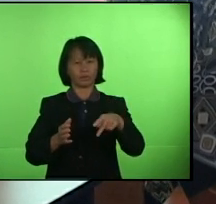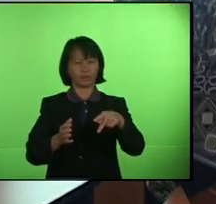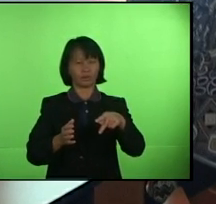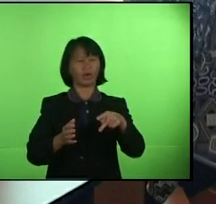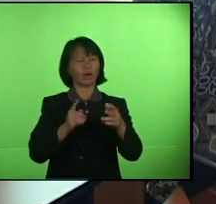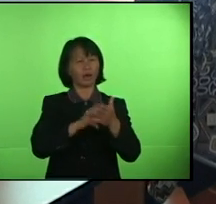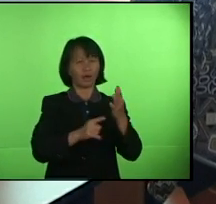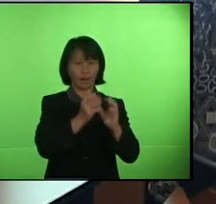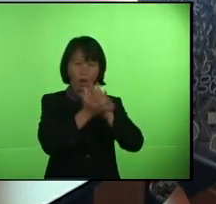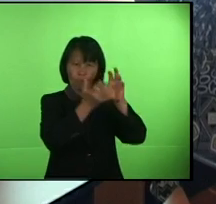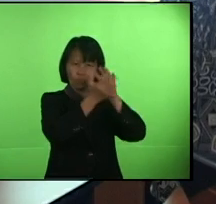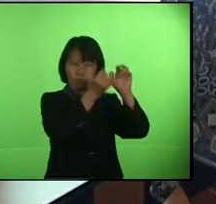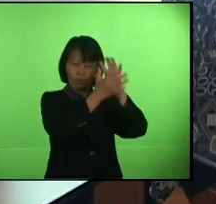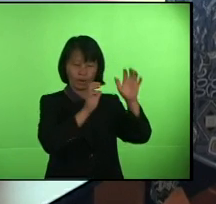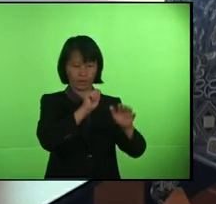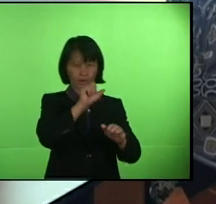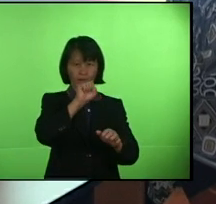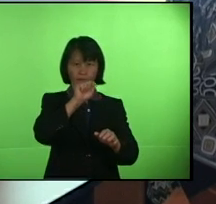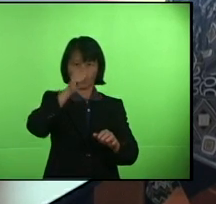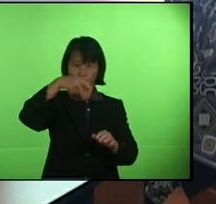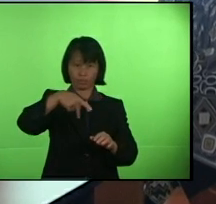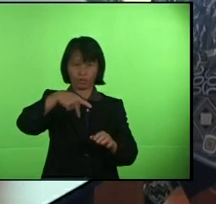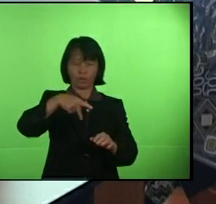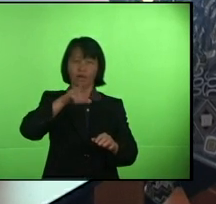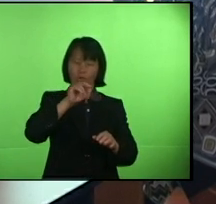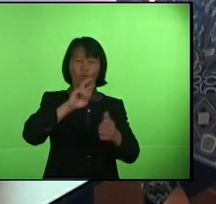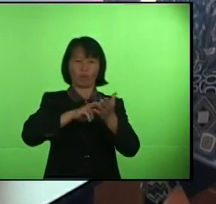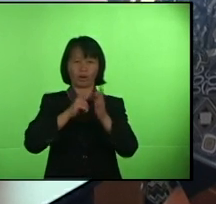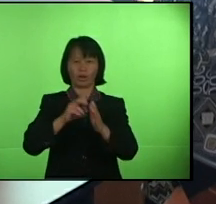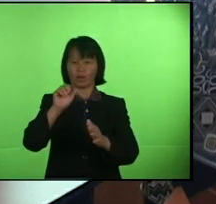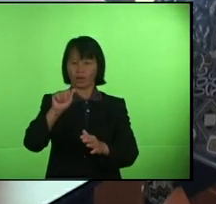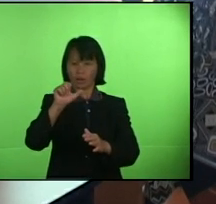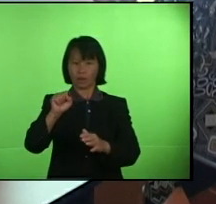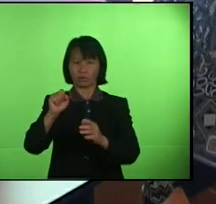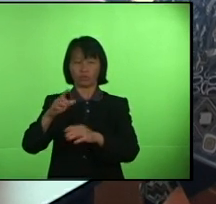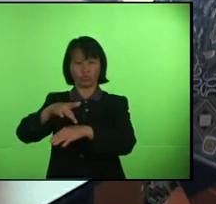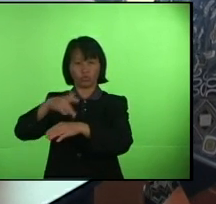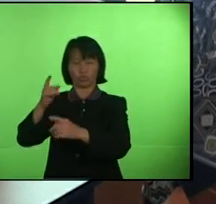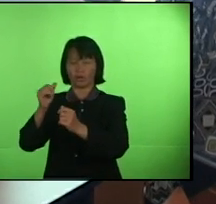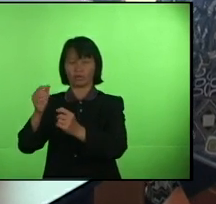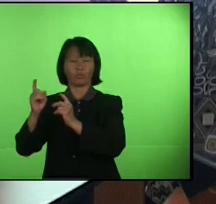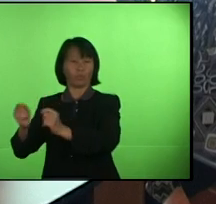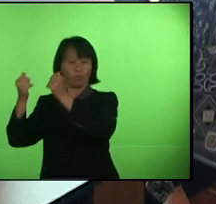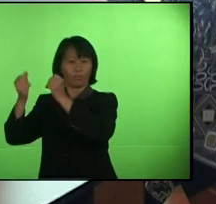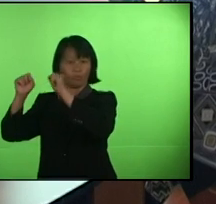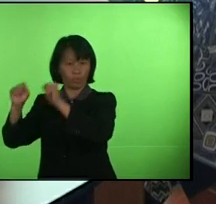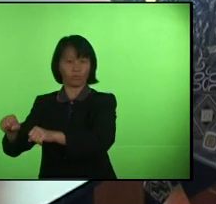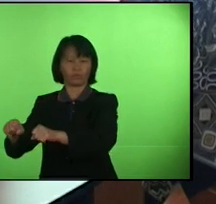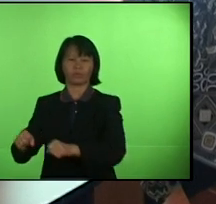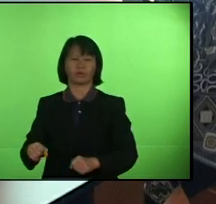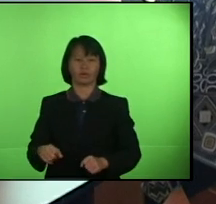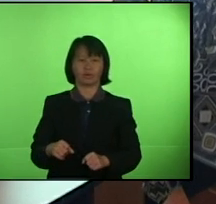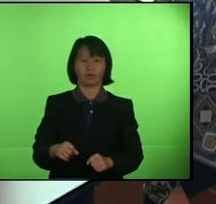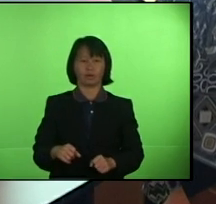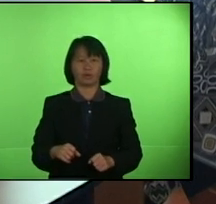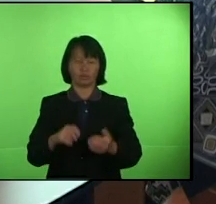means as soon as possible. You know, sometimes when you want to type or you want to send SMS to your friends, ASAP,